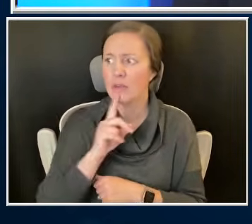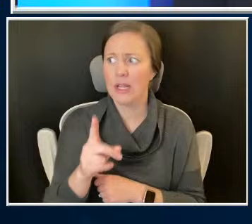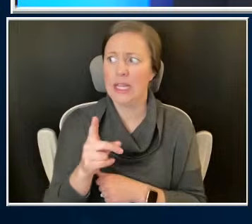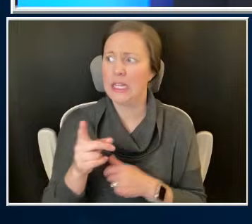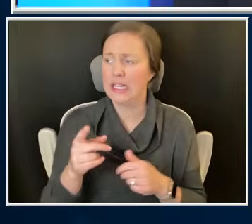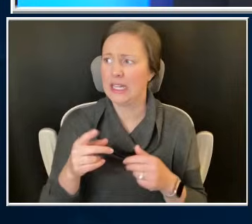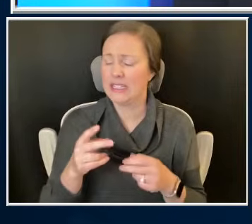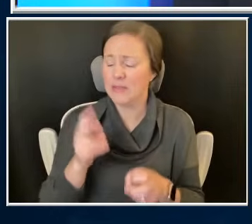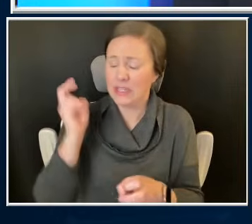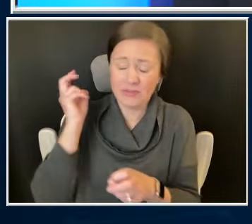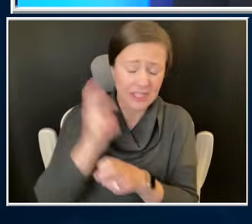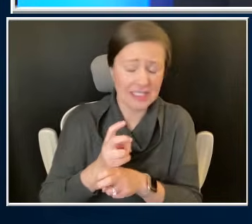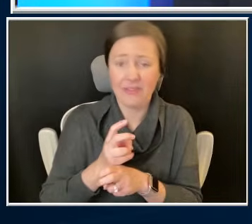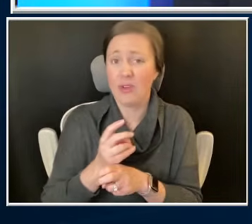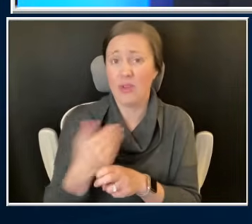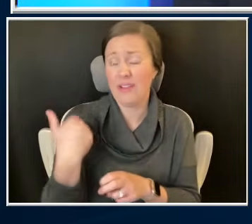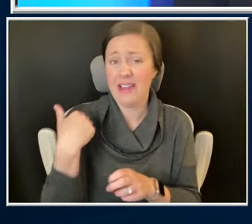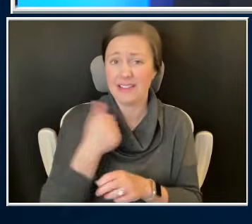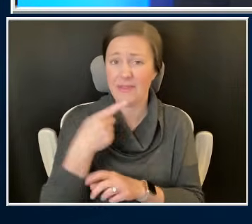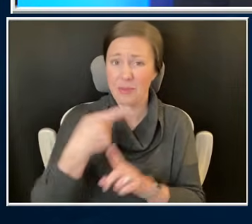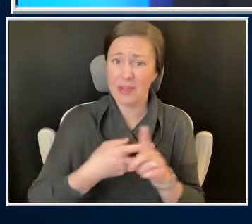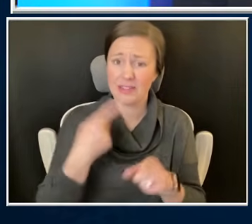difficult over these last few months, right?